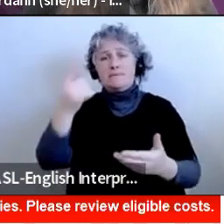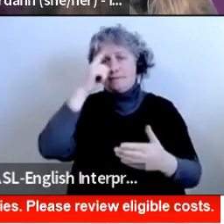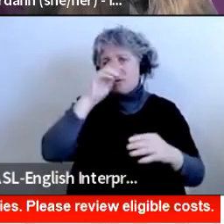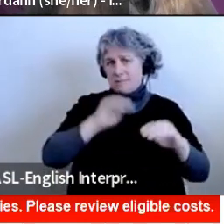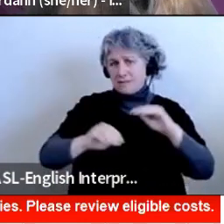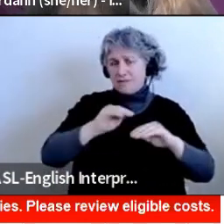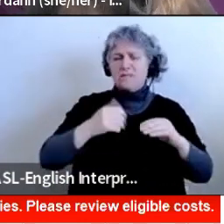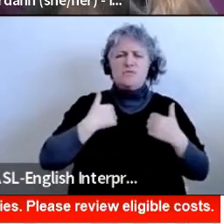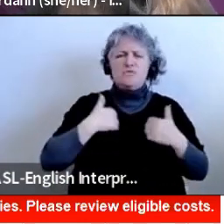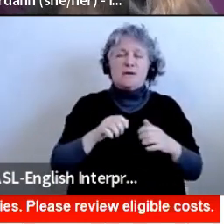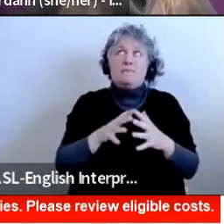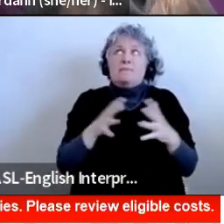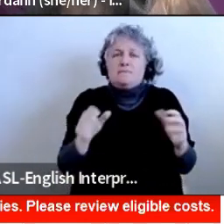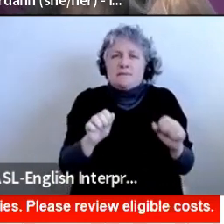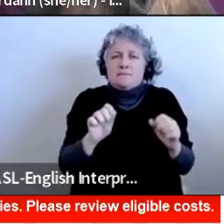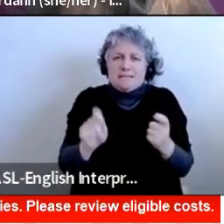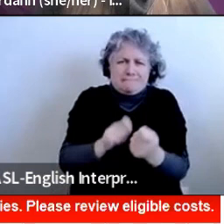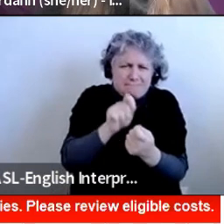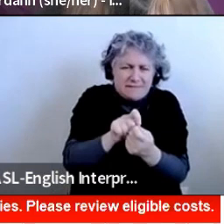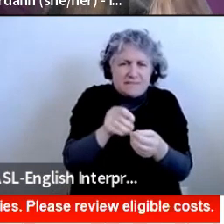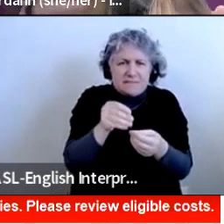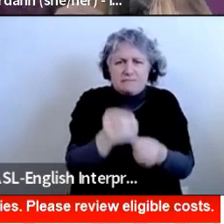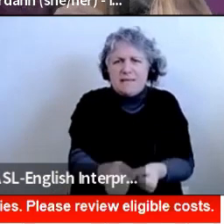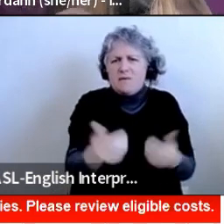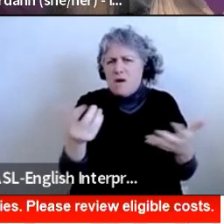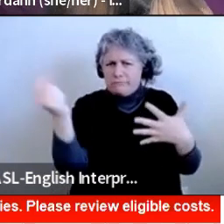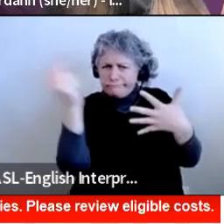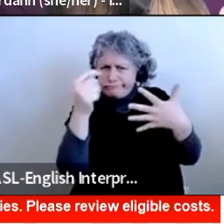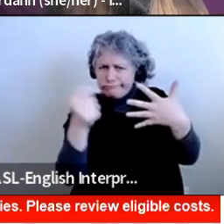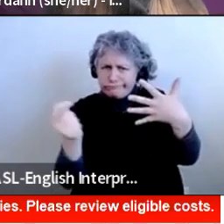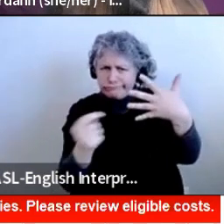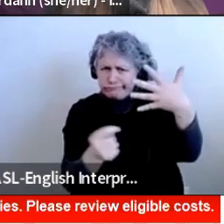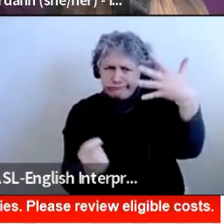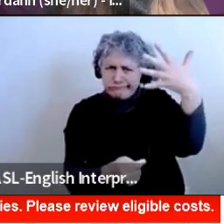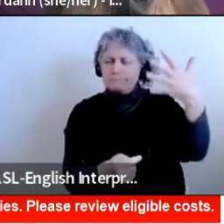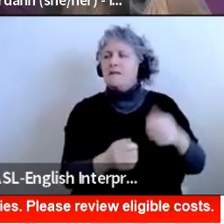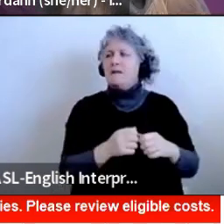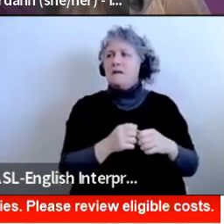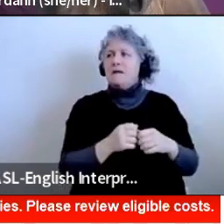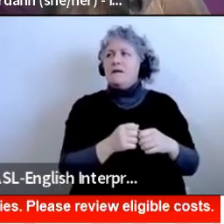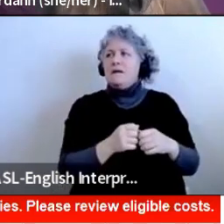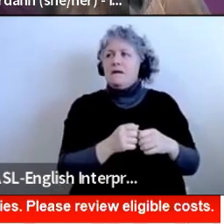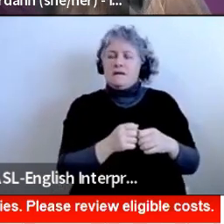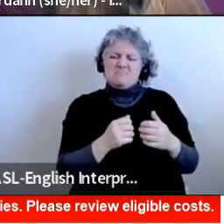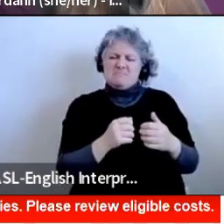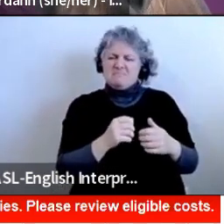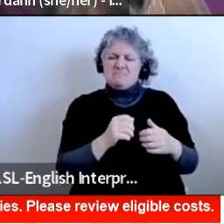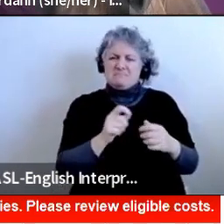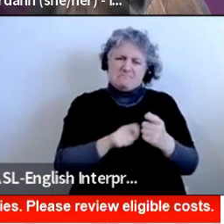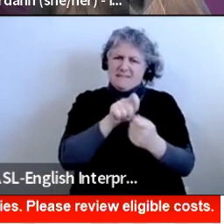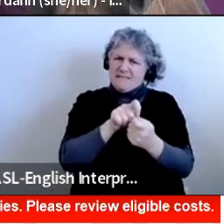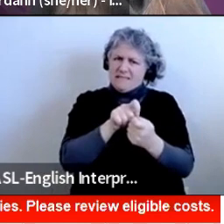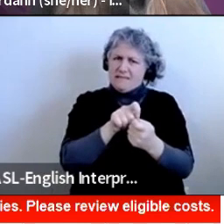be as specific as you can with your expenses in terms of what you're putting on the budget sheet.